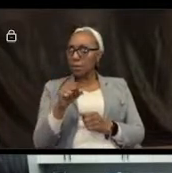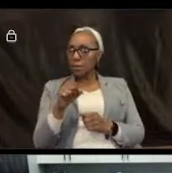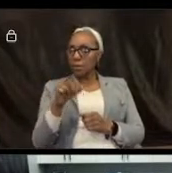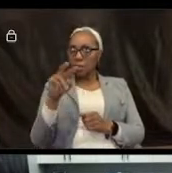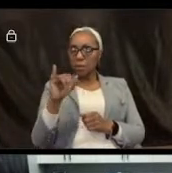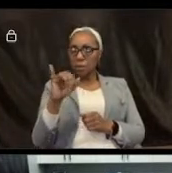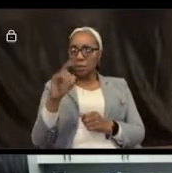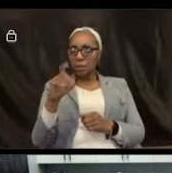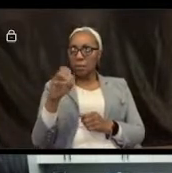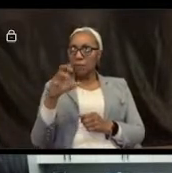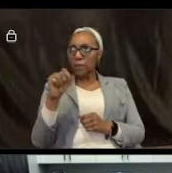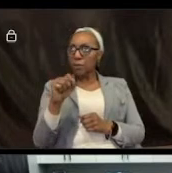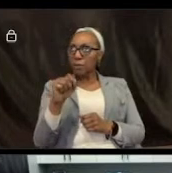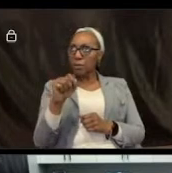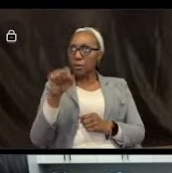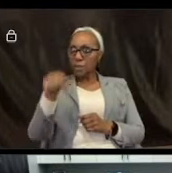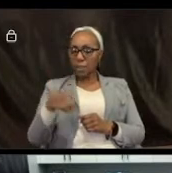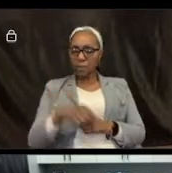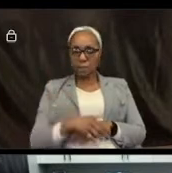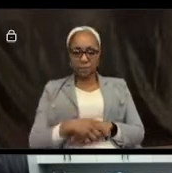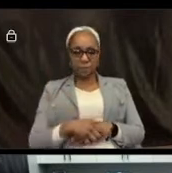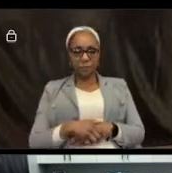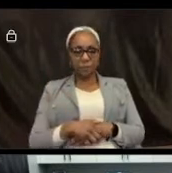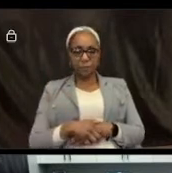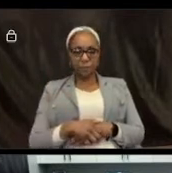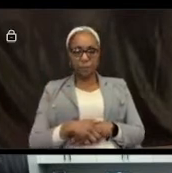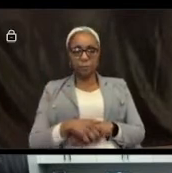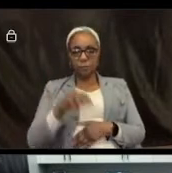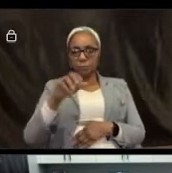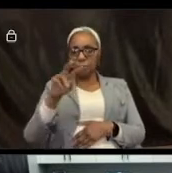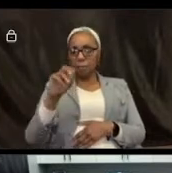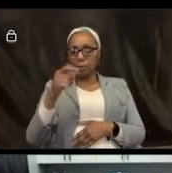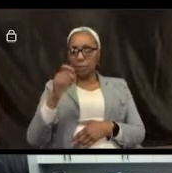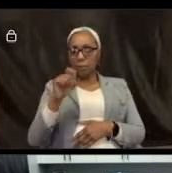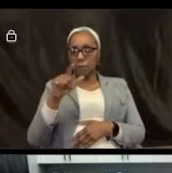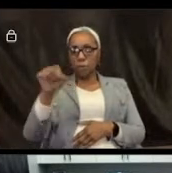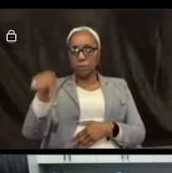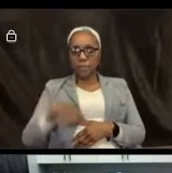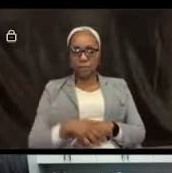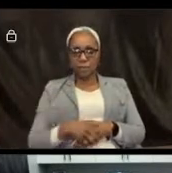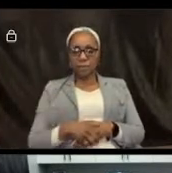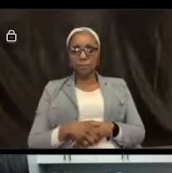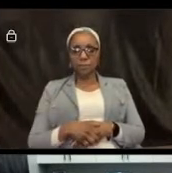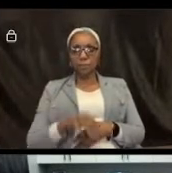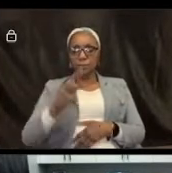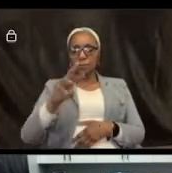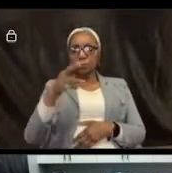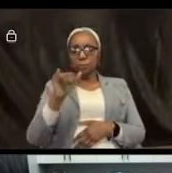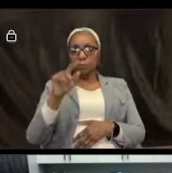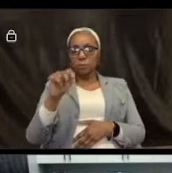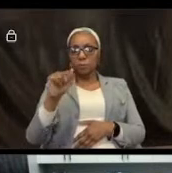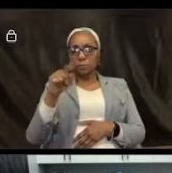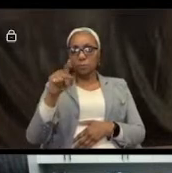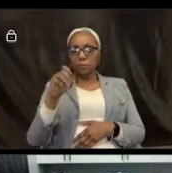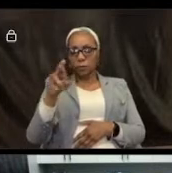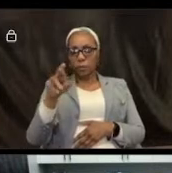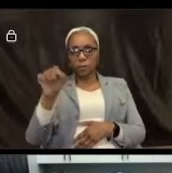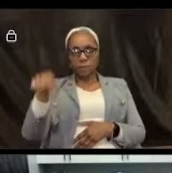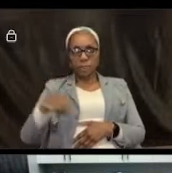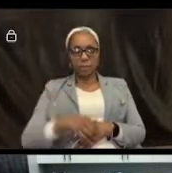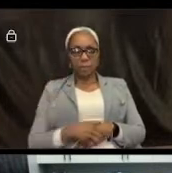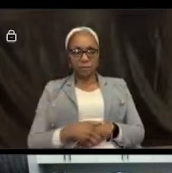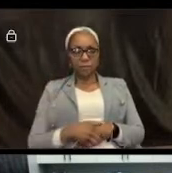Vickers, Yes. Vogel, Yes. Whitaker.